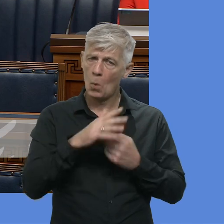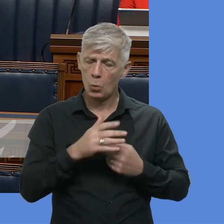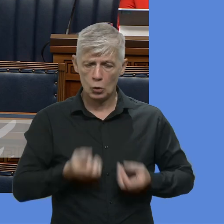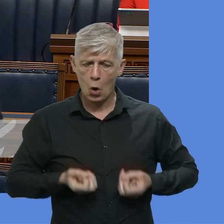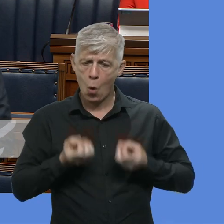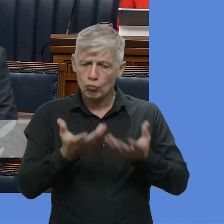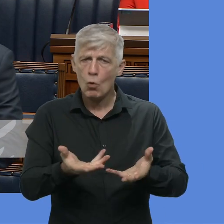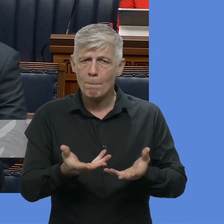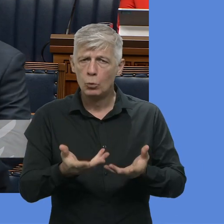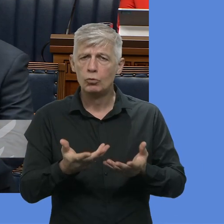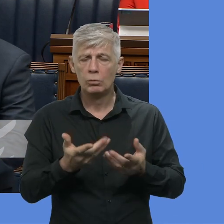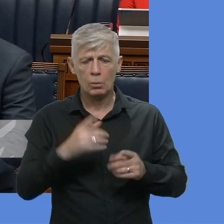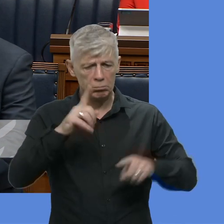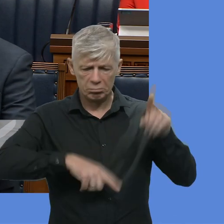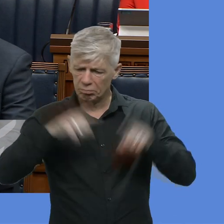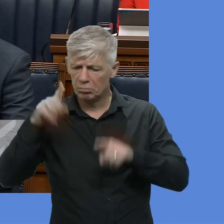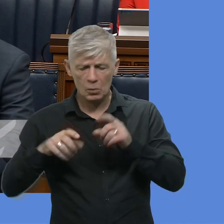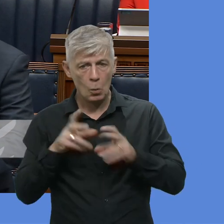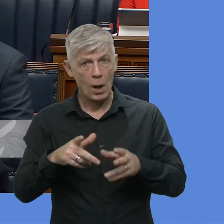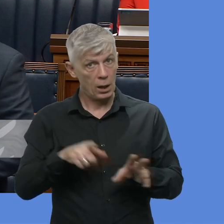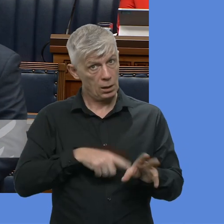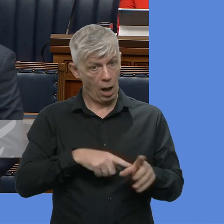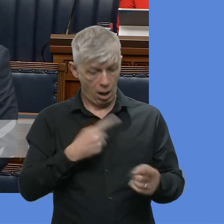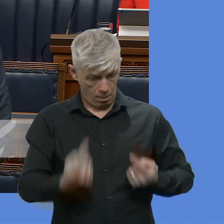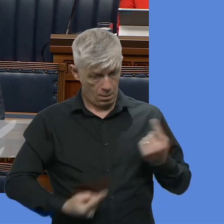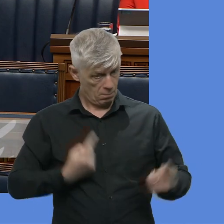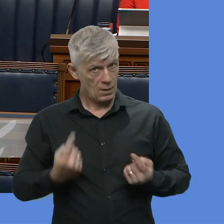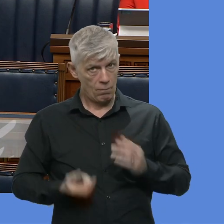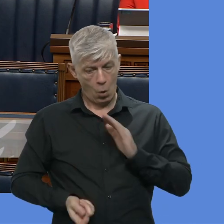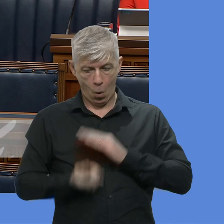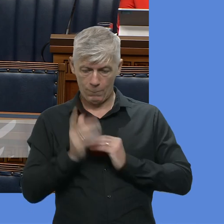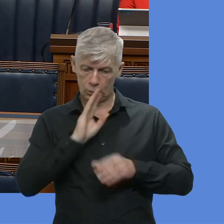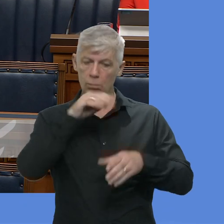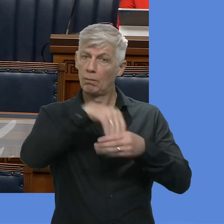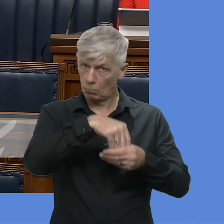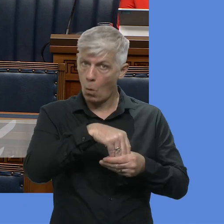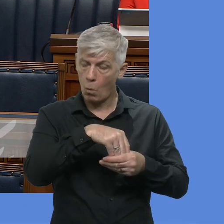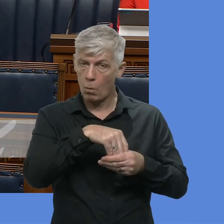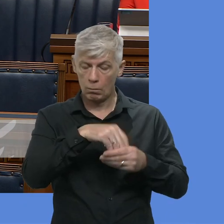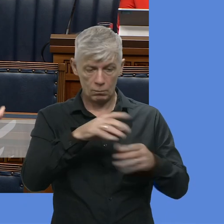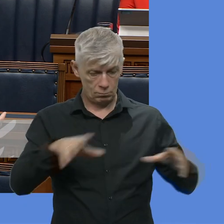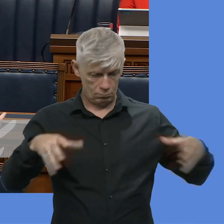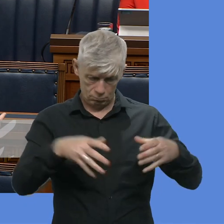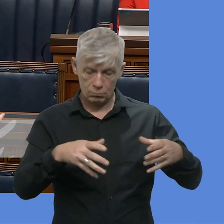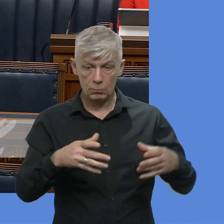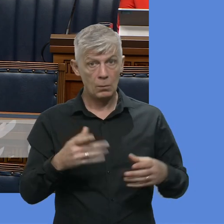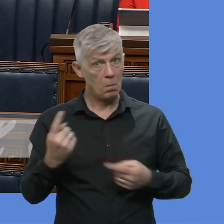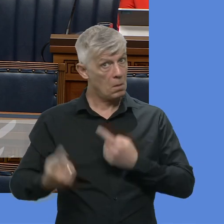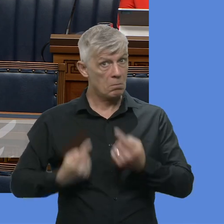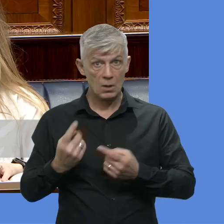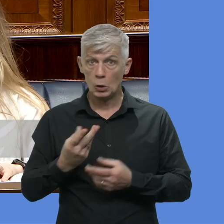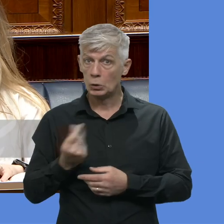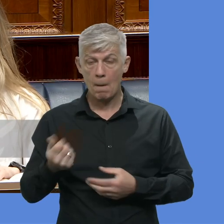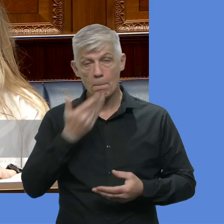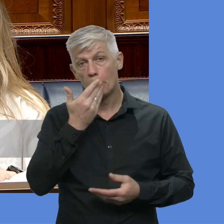ways. It gives many young people an opportunity to get involved. Some will have no or little